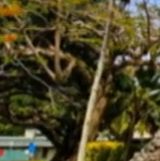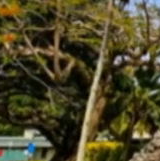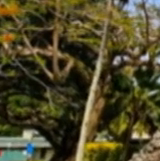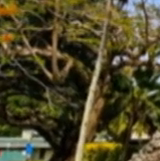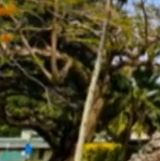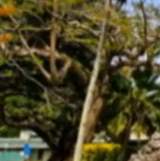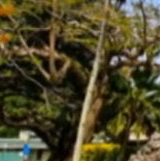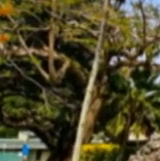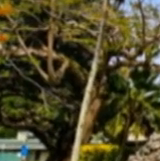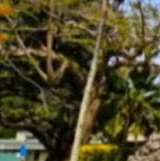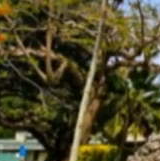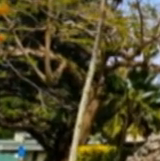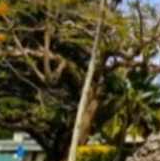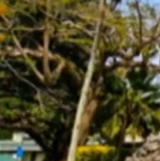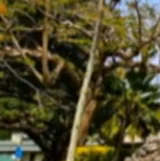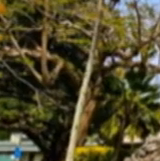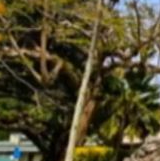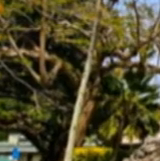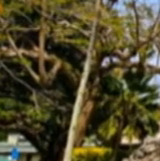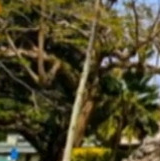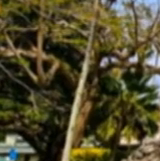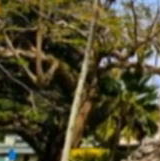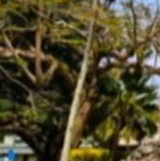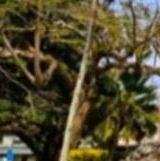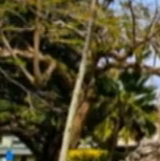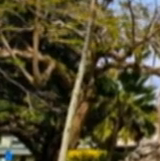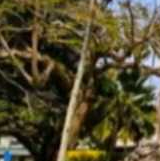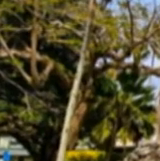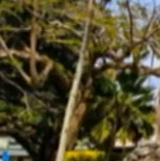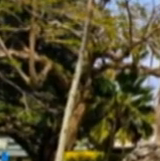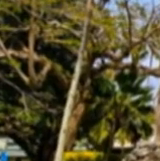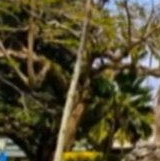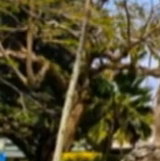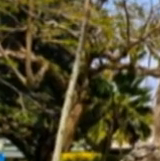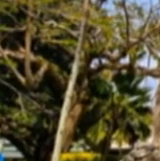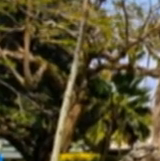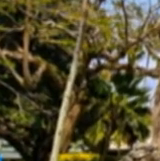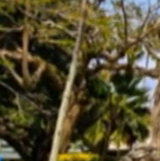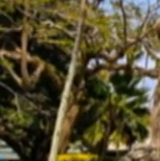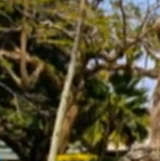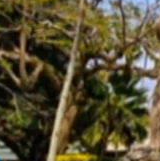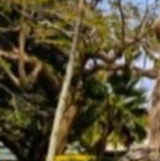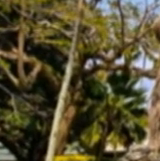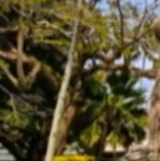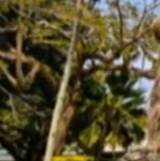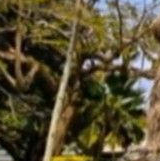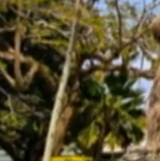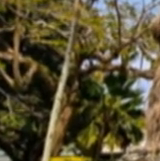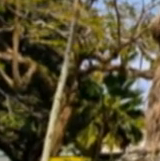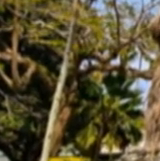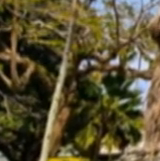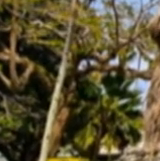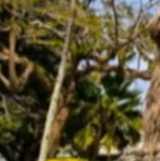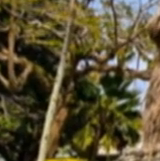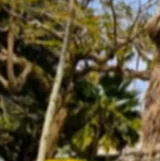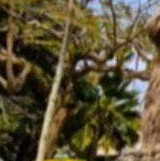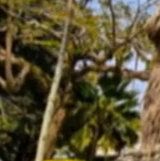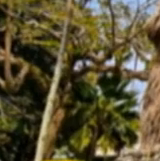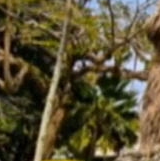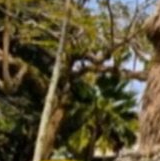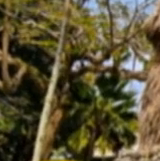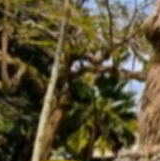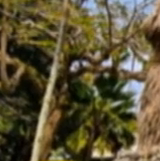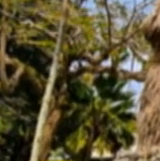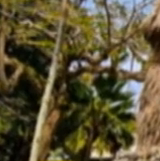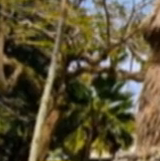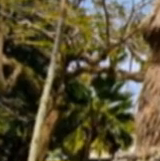the day, final one for this working week. It's the University of the South Pacific Bure, captured beautifully by Paul Tavo. And be